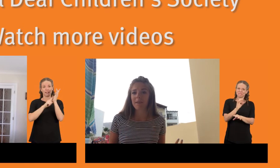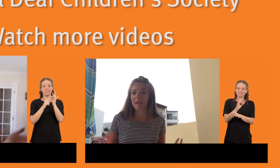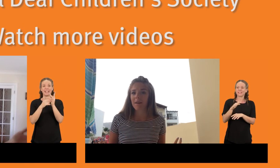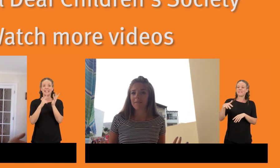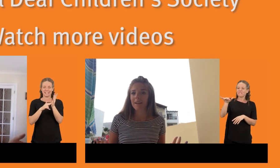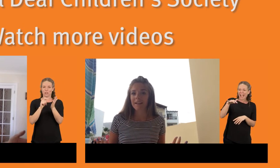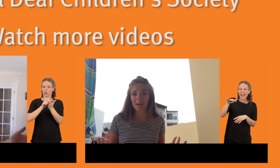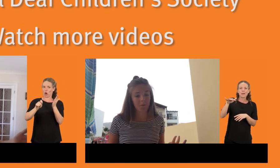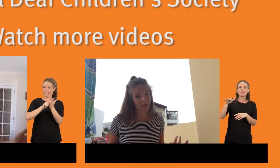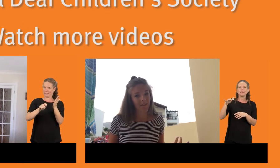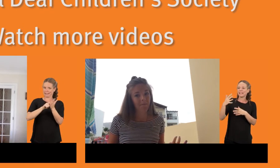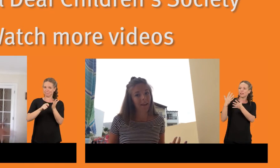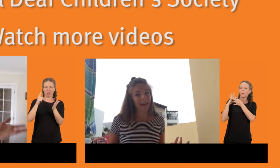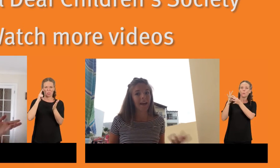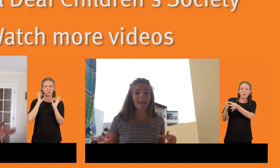go!